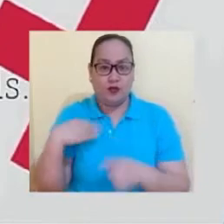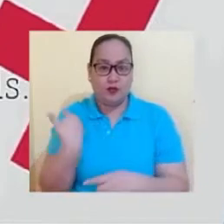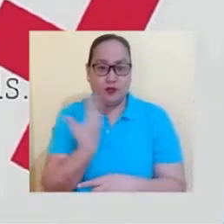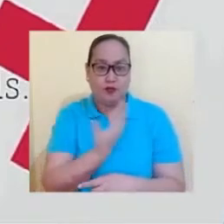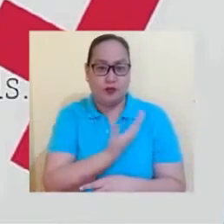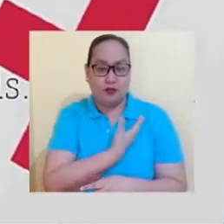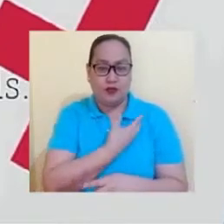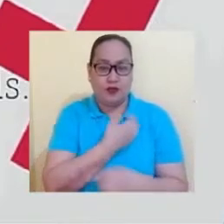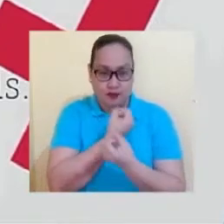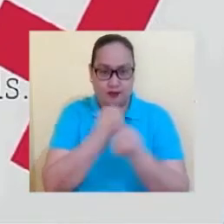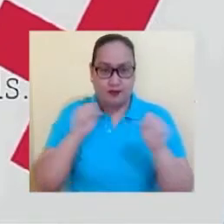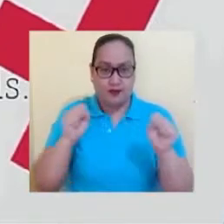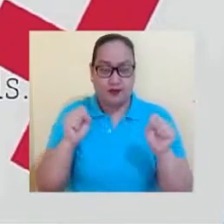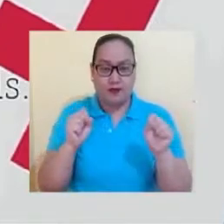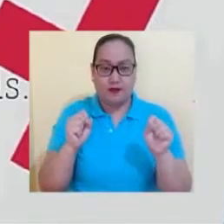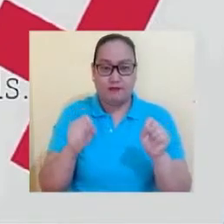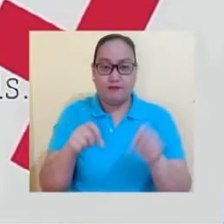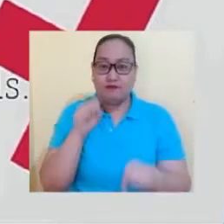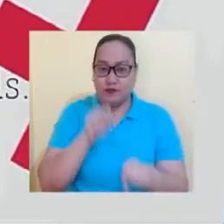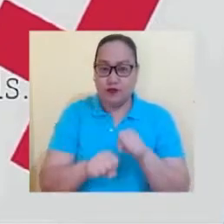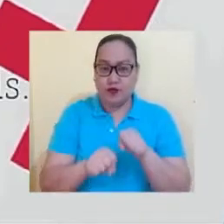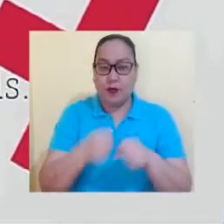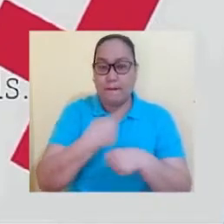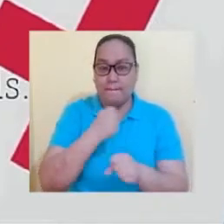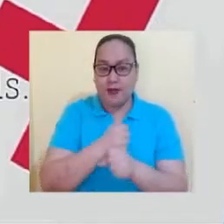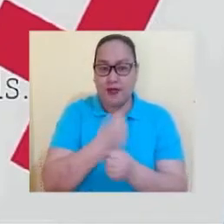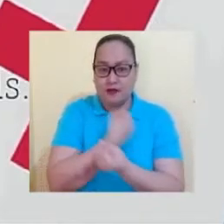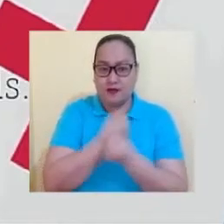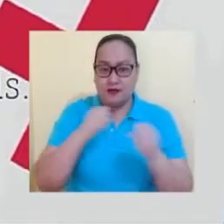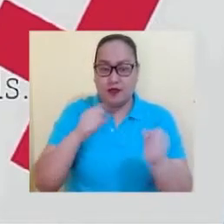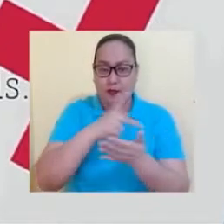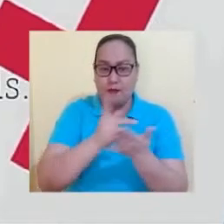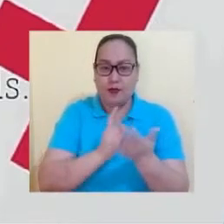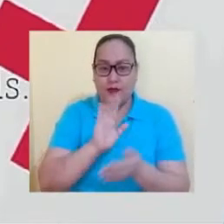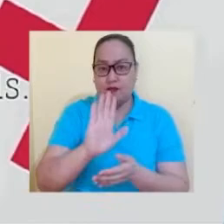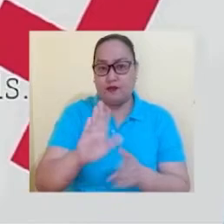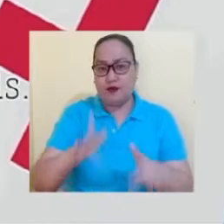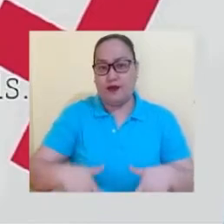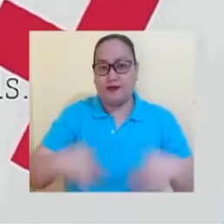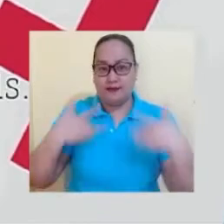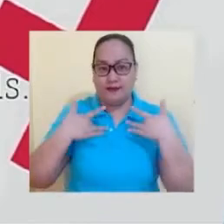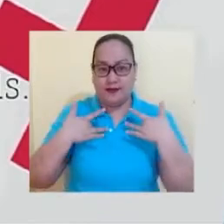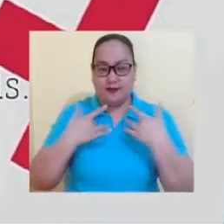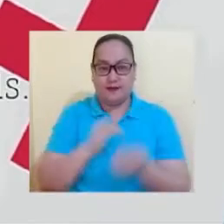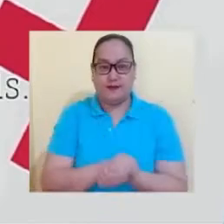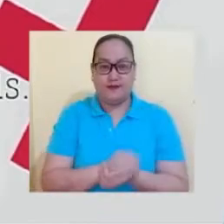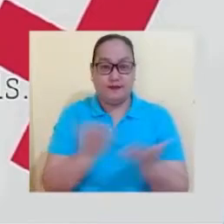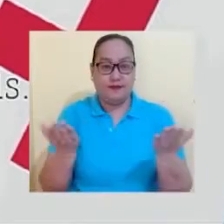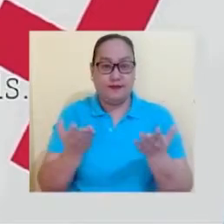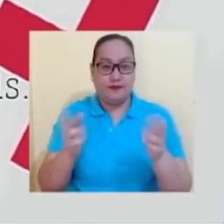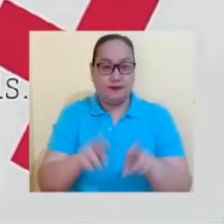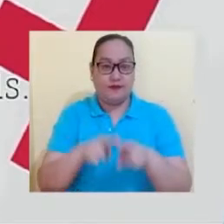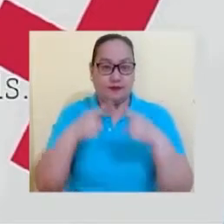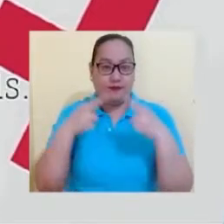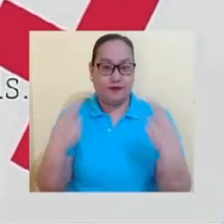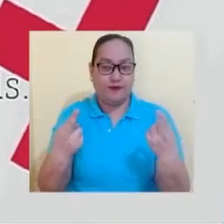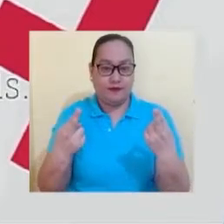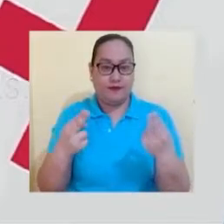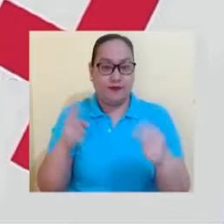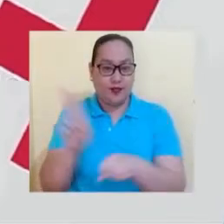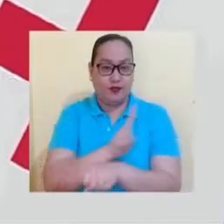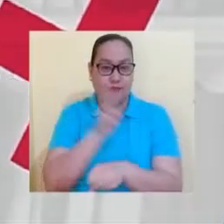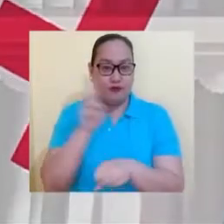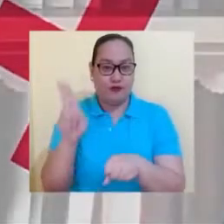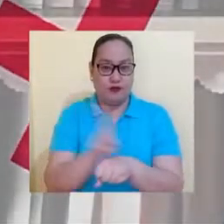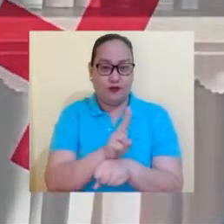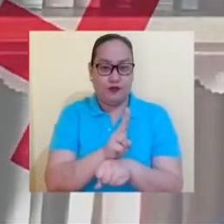safe. Therefore, make safety a vital part of life. These are the